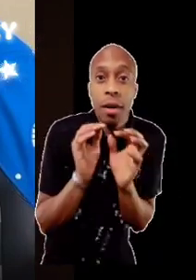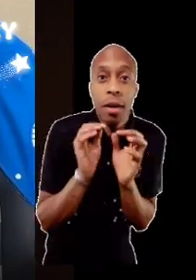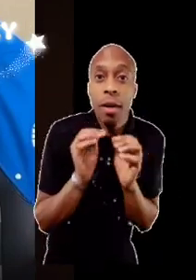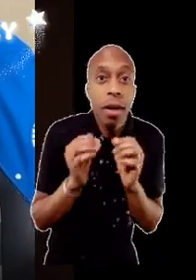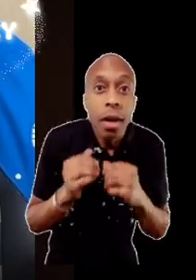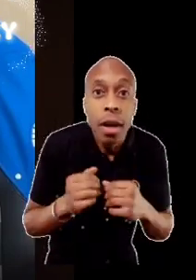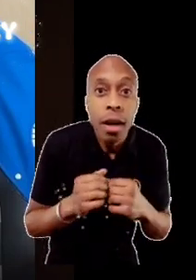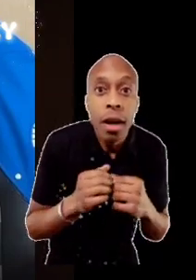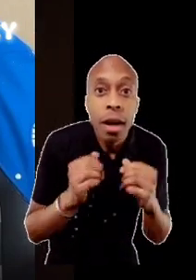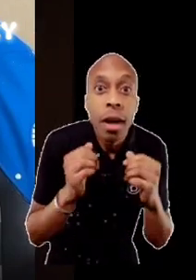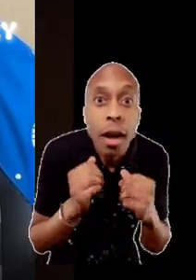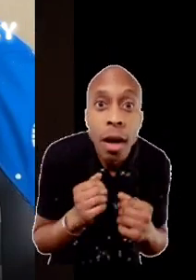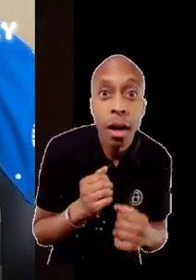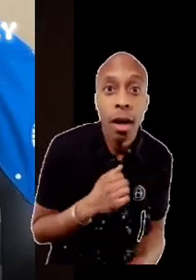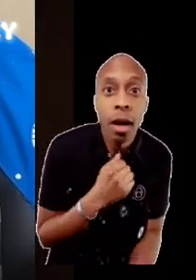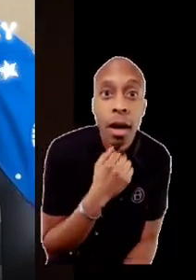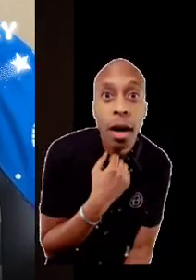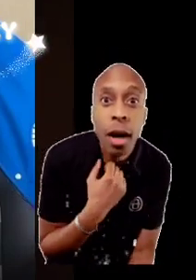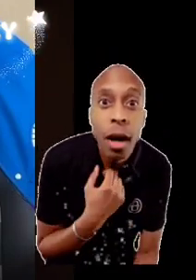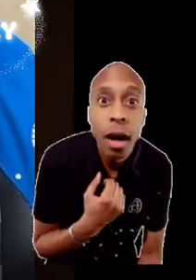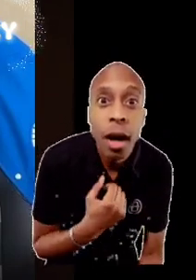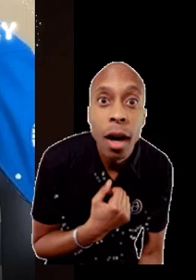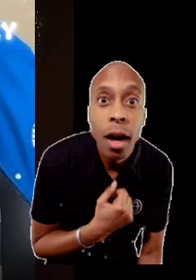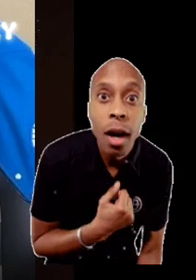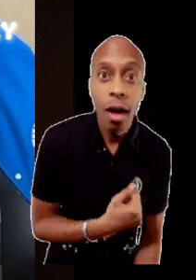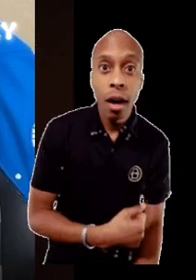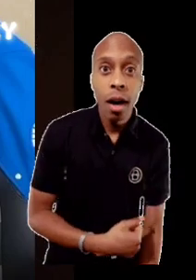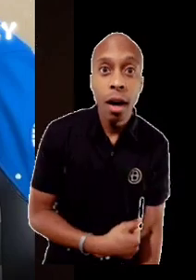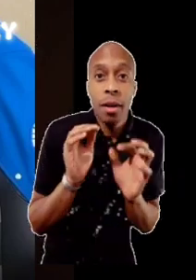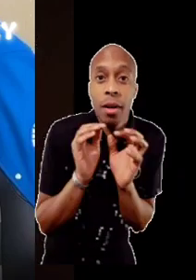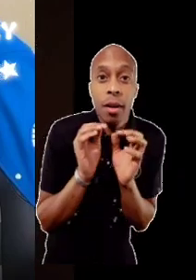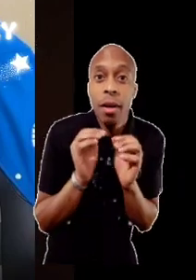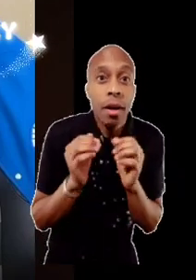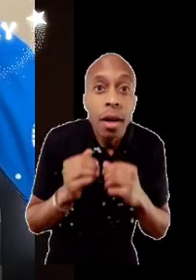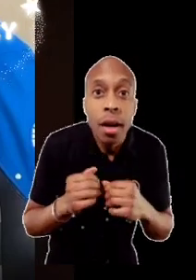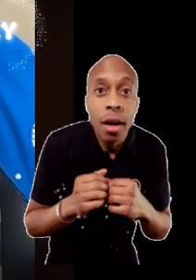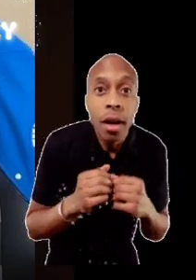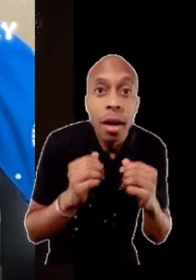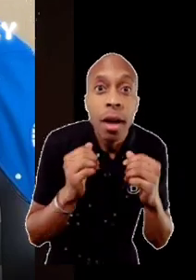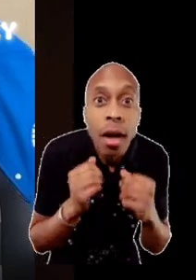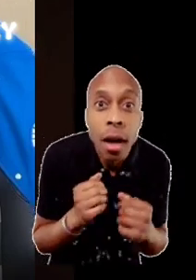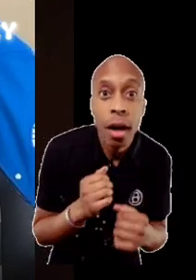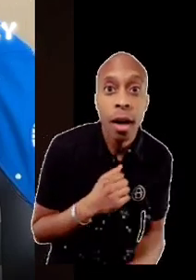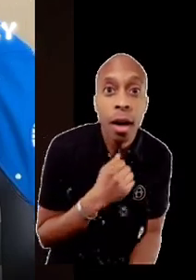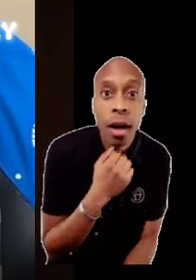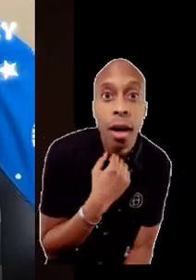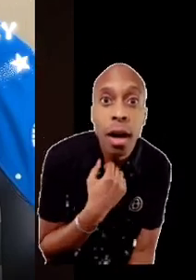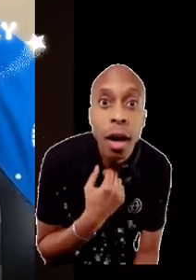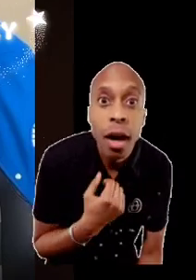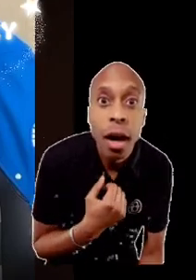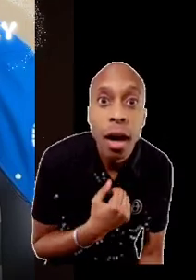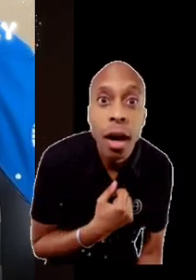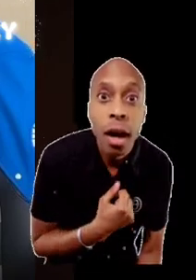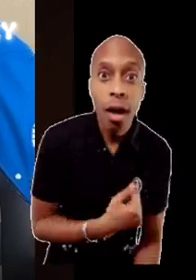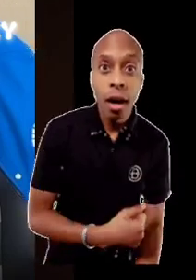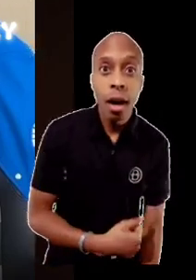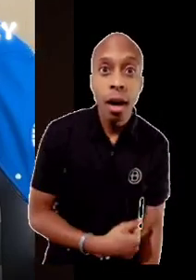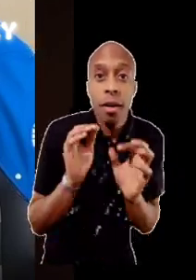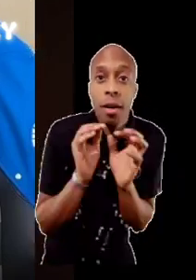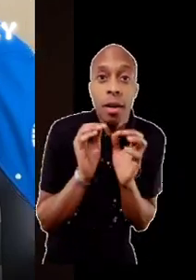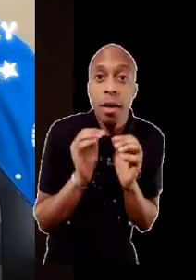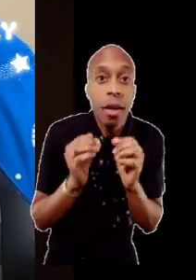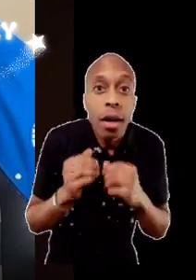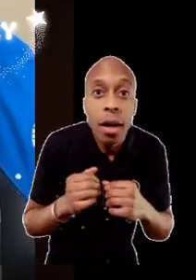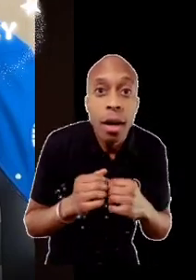I'ma see why people used to talk about them. And them try for trick one of God's